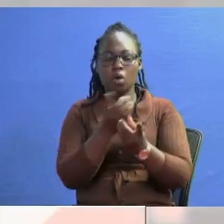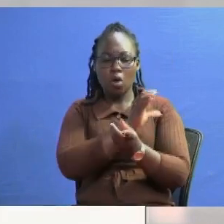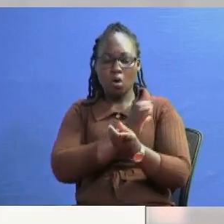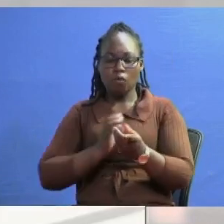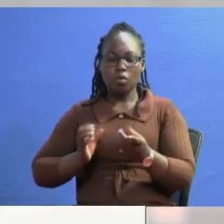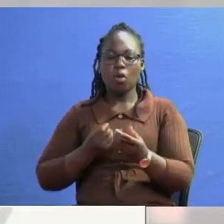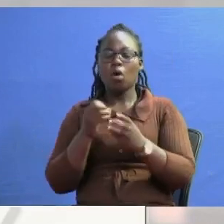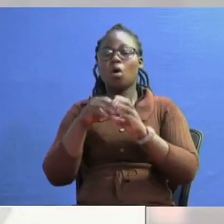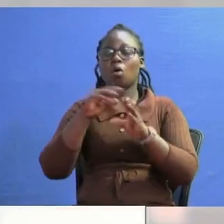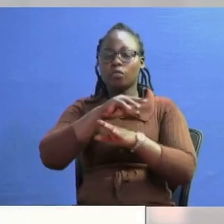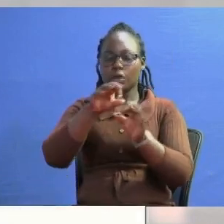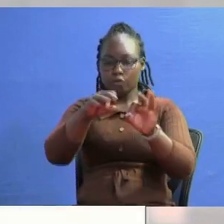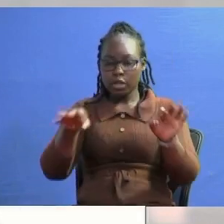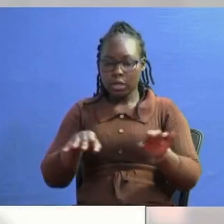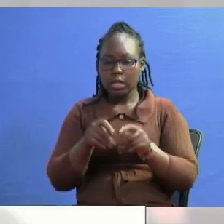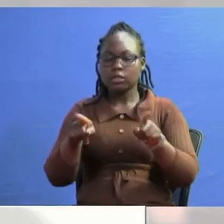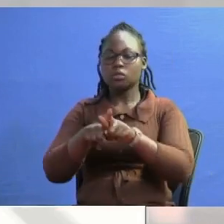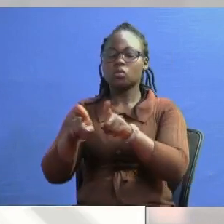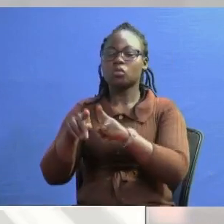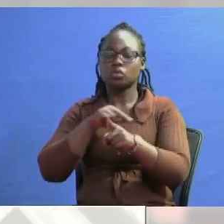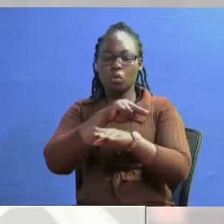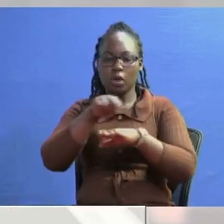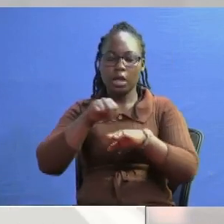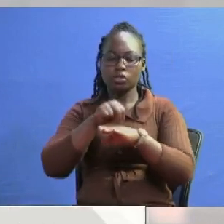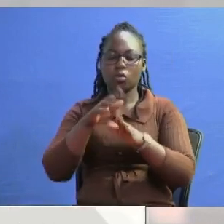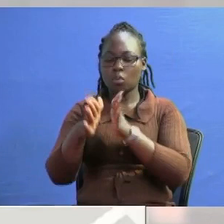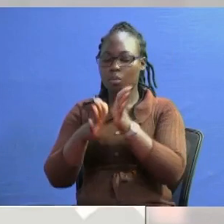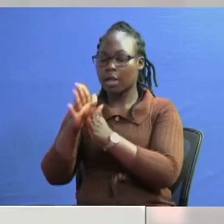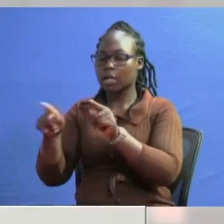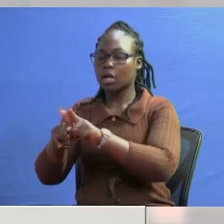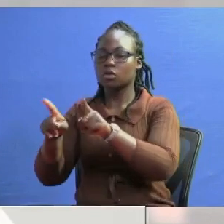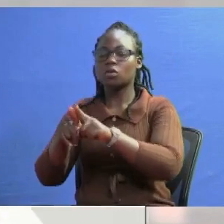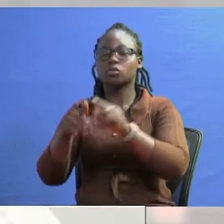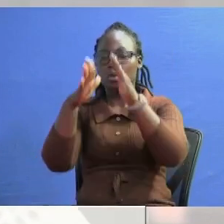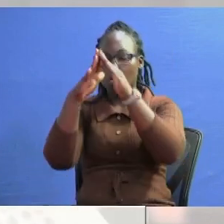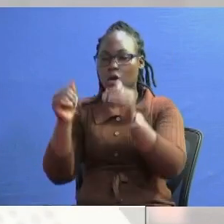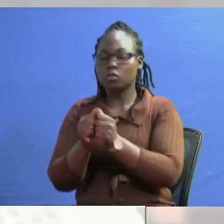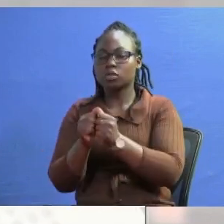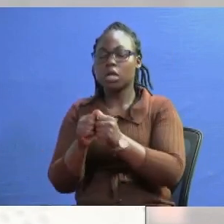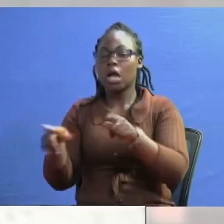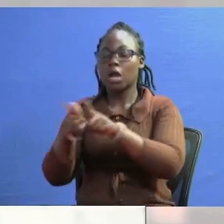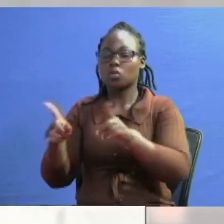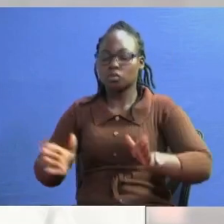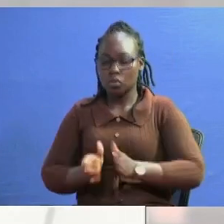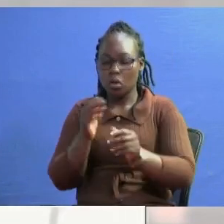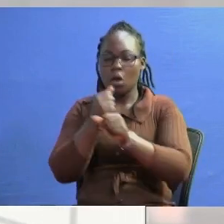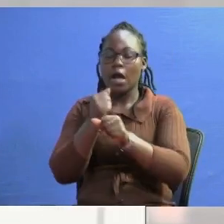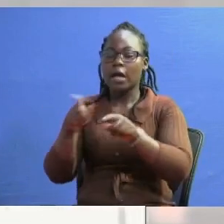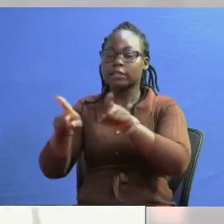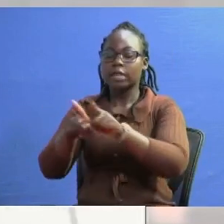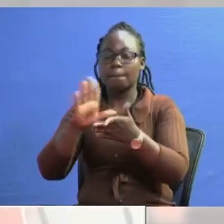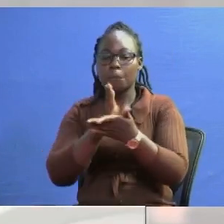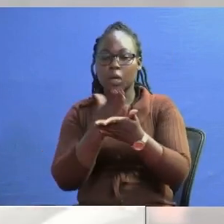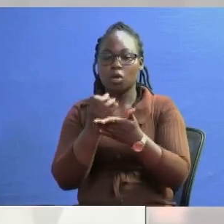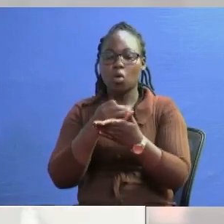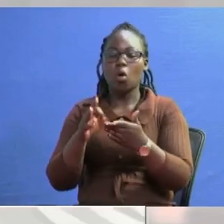Finance and National Planning and that of Housing, Urban Planning and Public Works, even as section